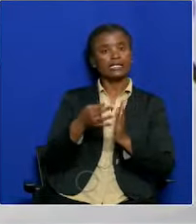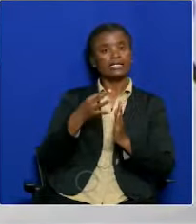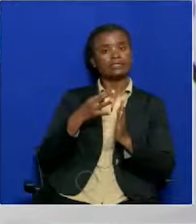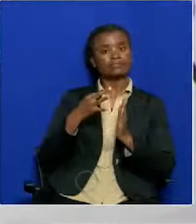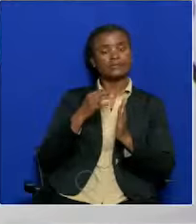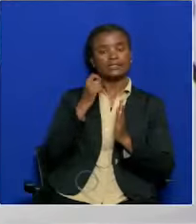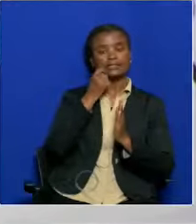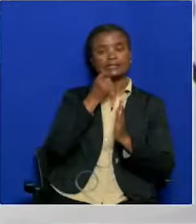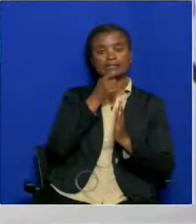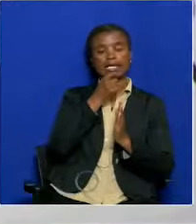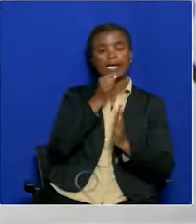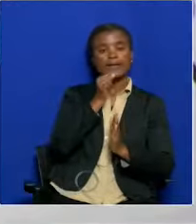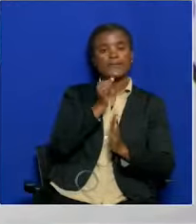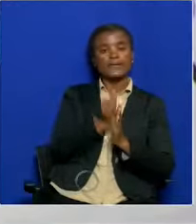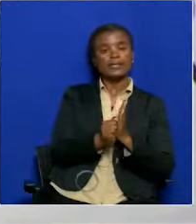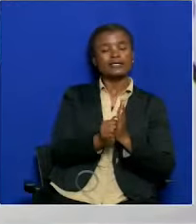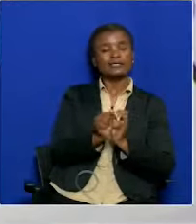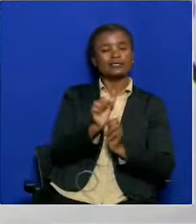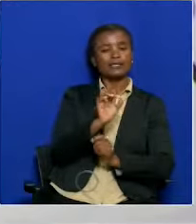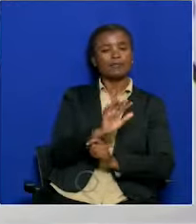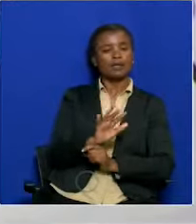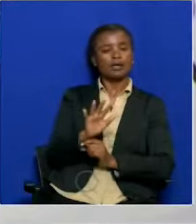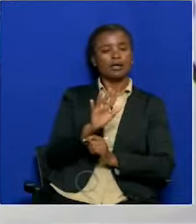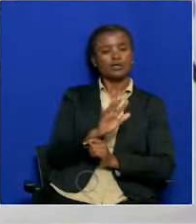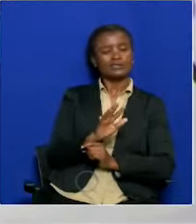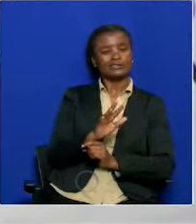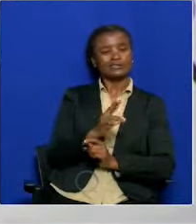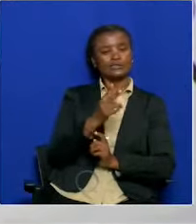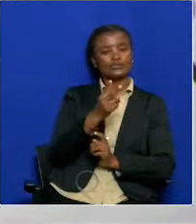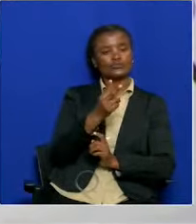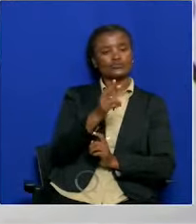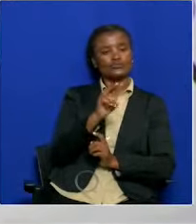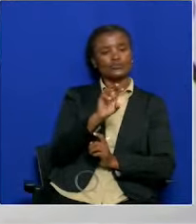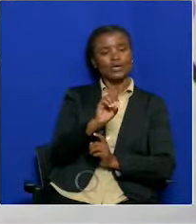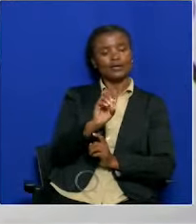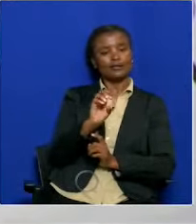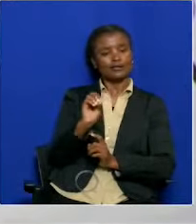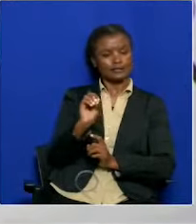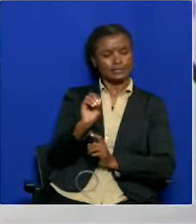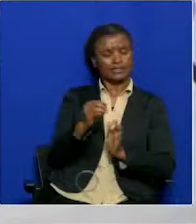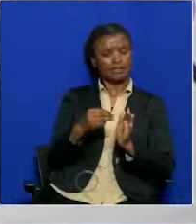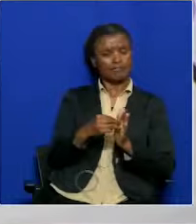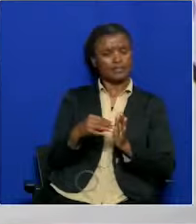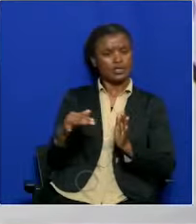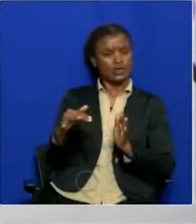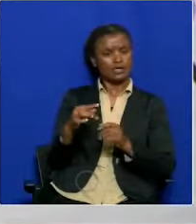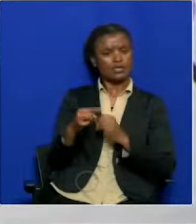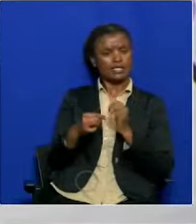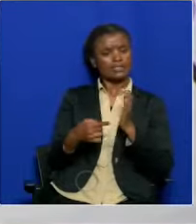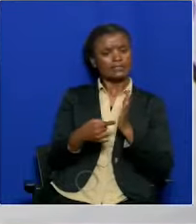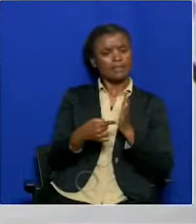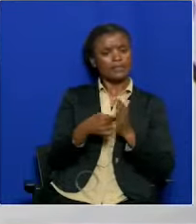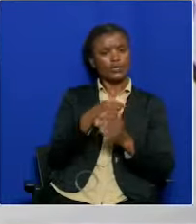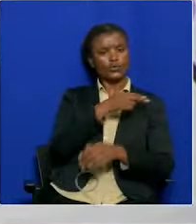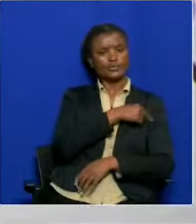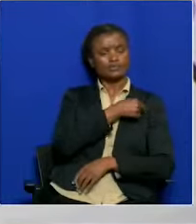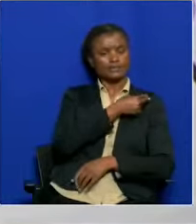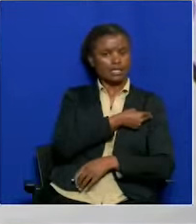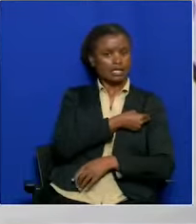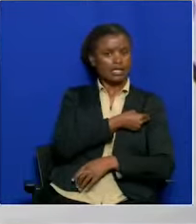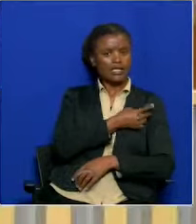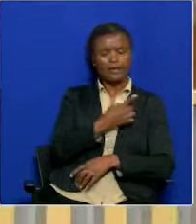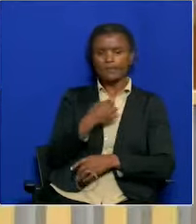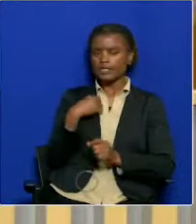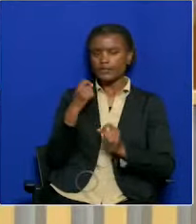maybe 200 million Tembisa tender and so forth. But I wasn't aware at that time that there was